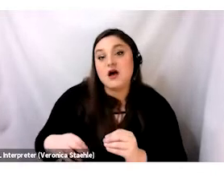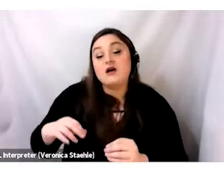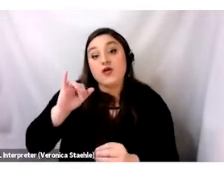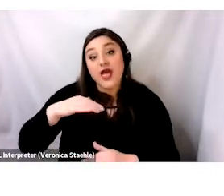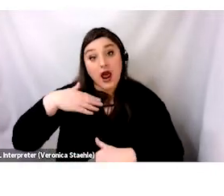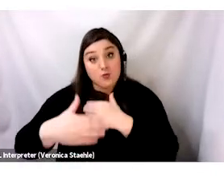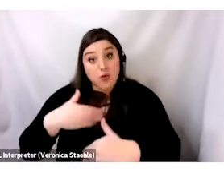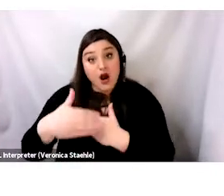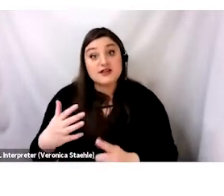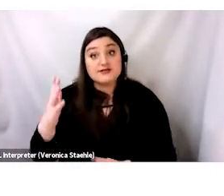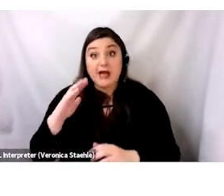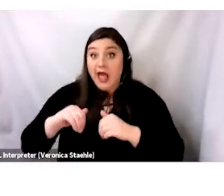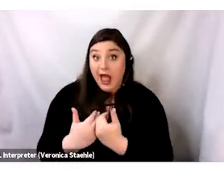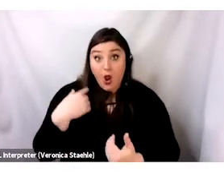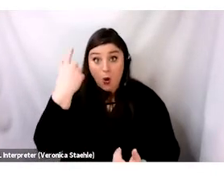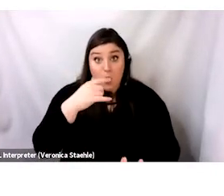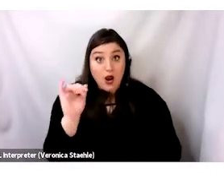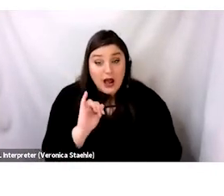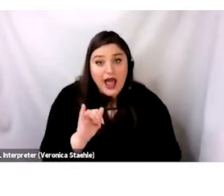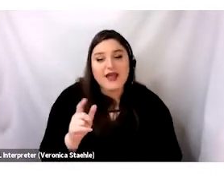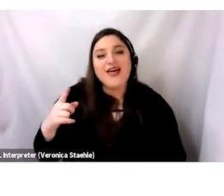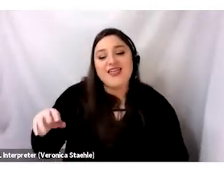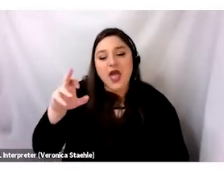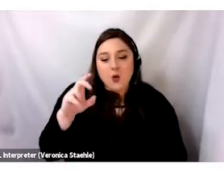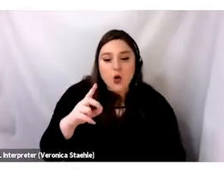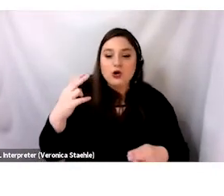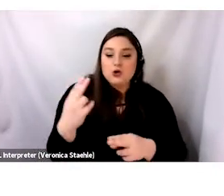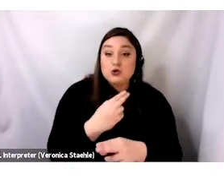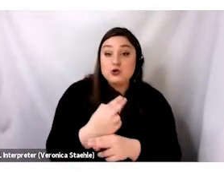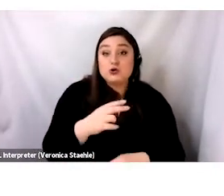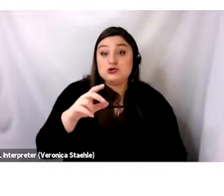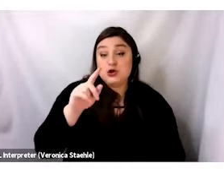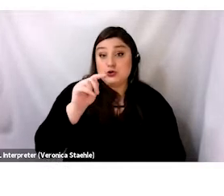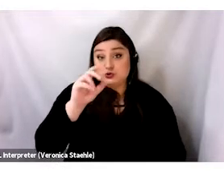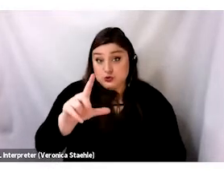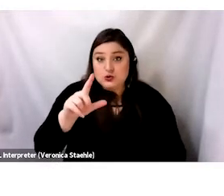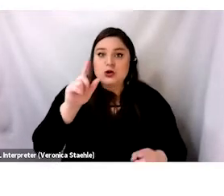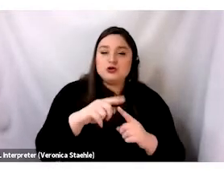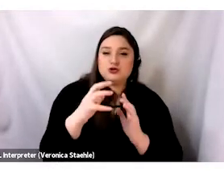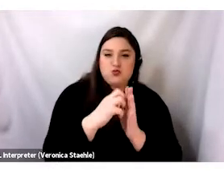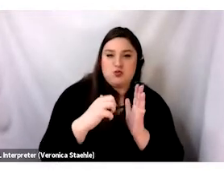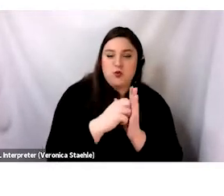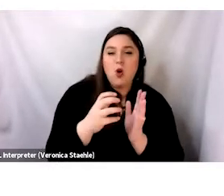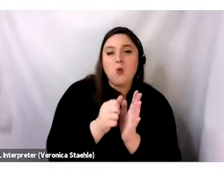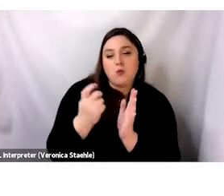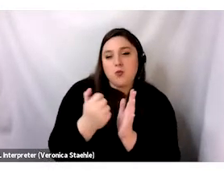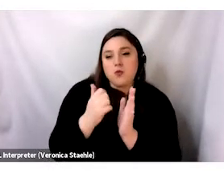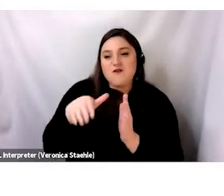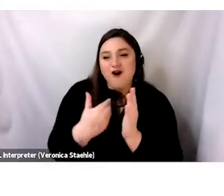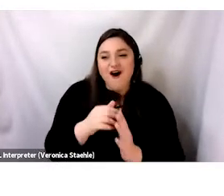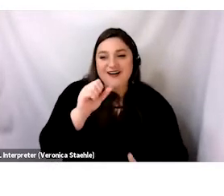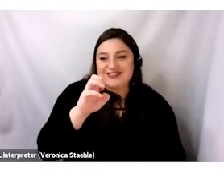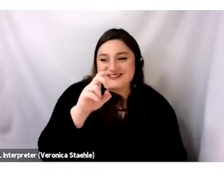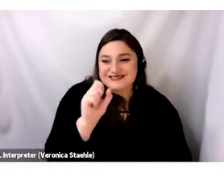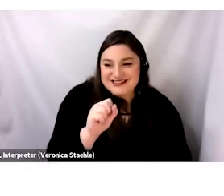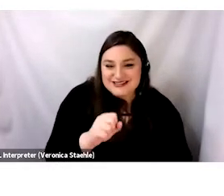first they would remove the seeds with a roller gin. So they created a tool to remove the lint from the seeds. Then they used a bow to remove the dirt